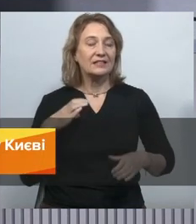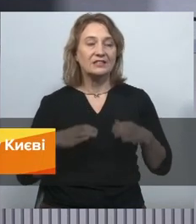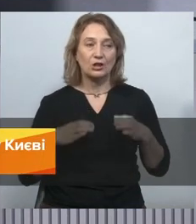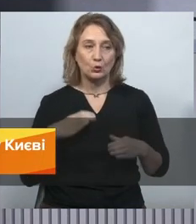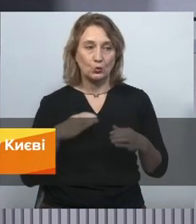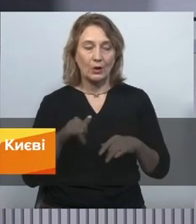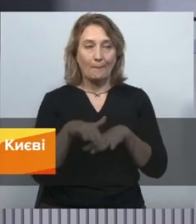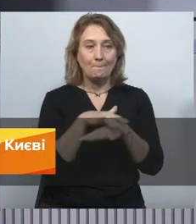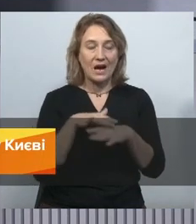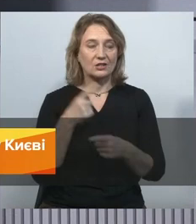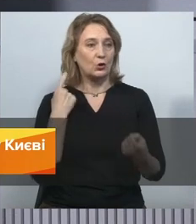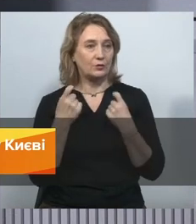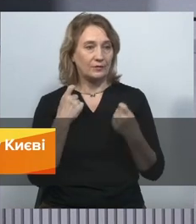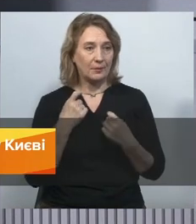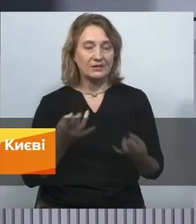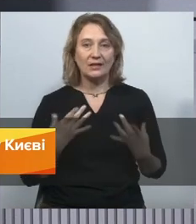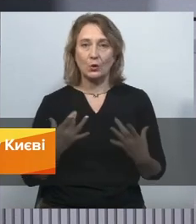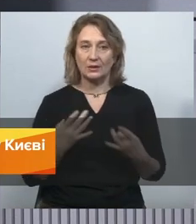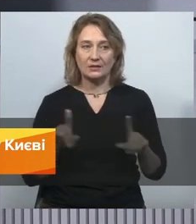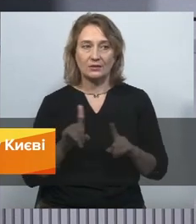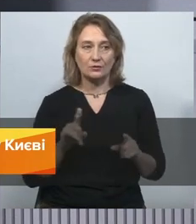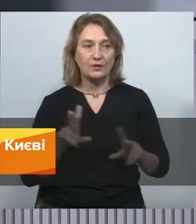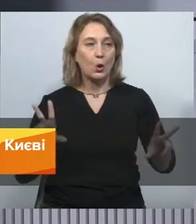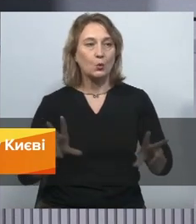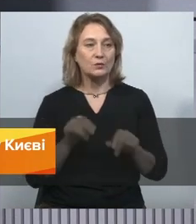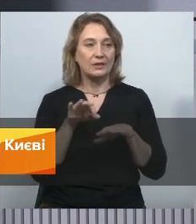Greetings at our panel discussion. And